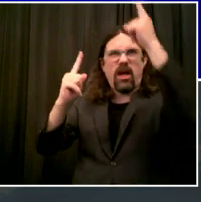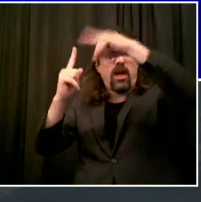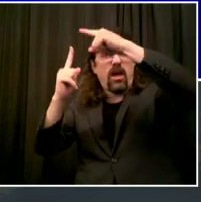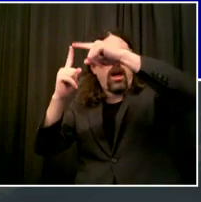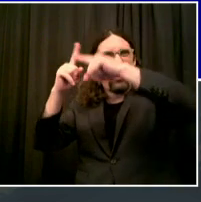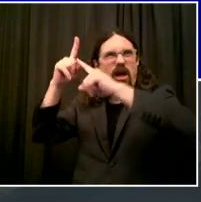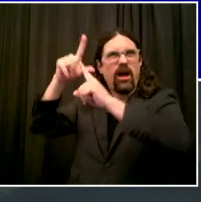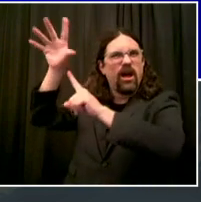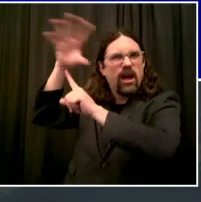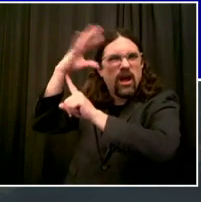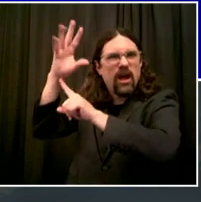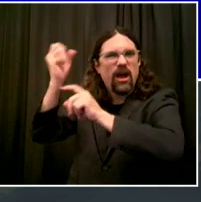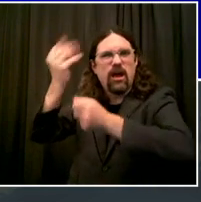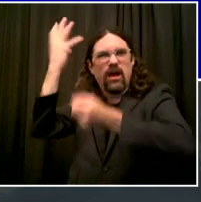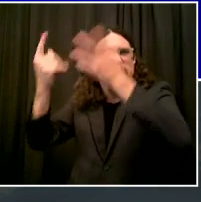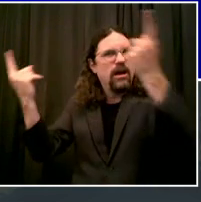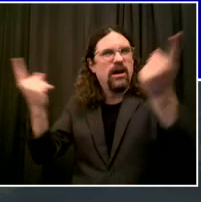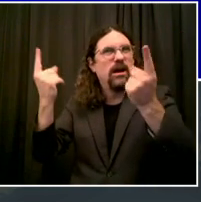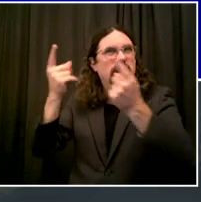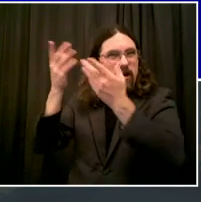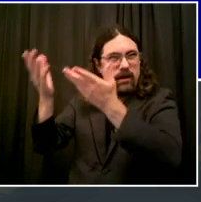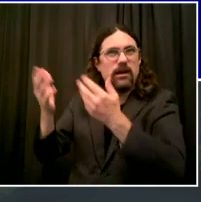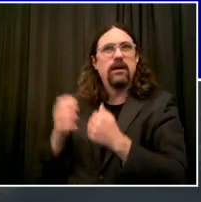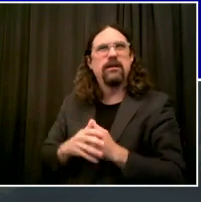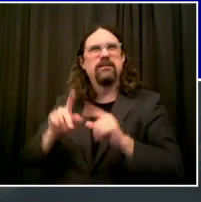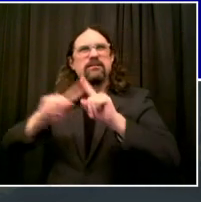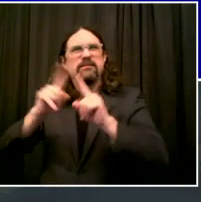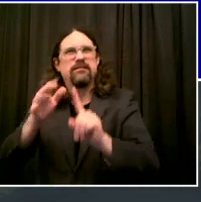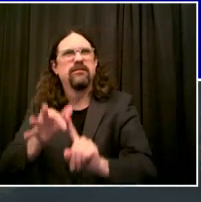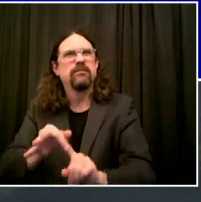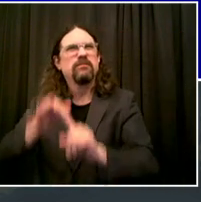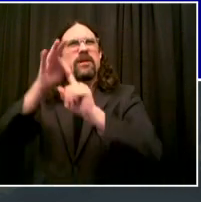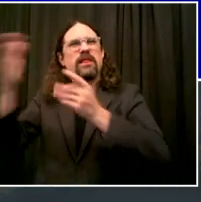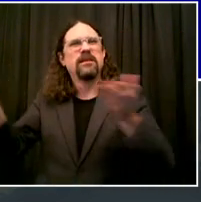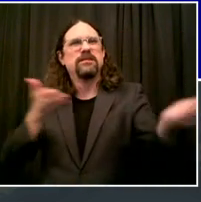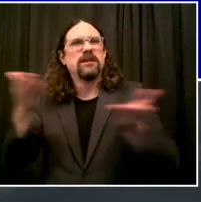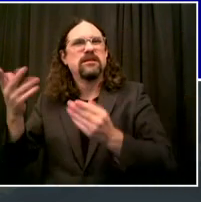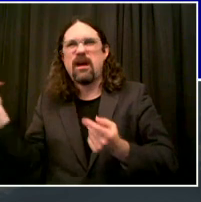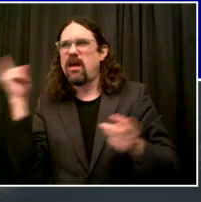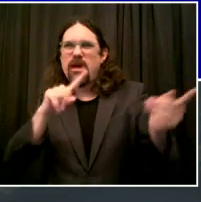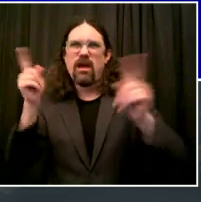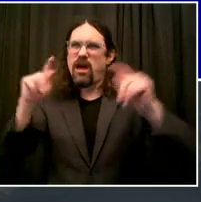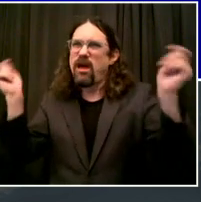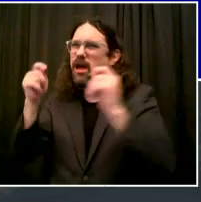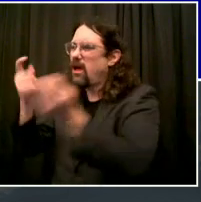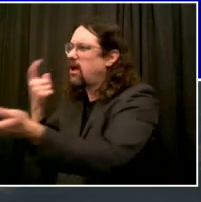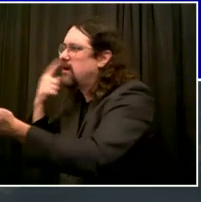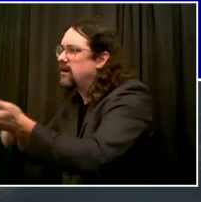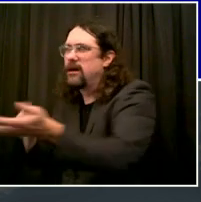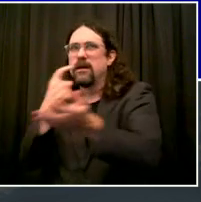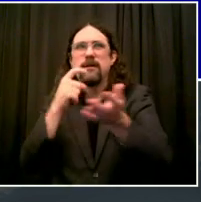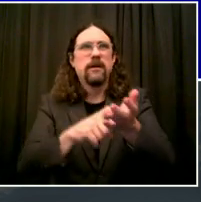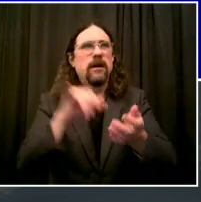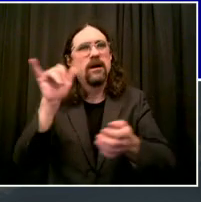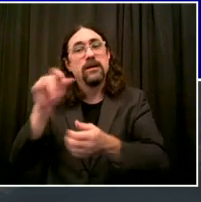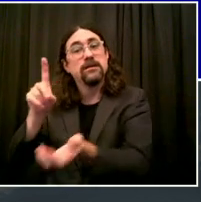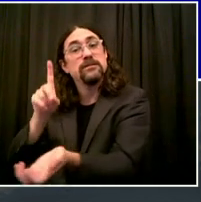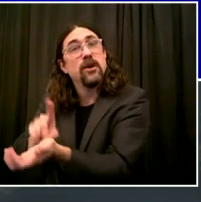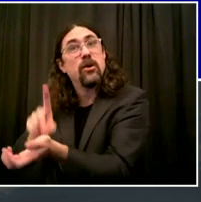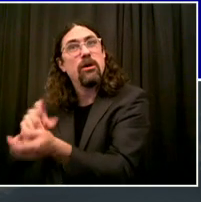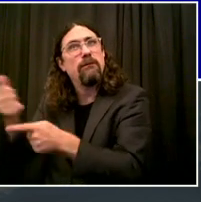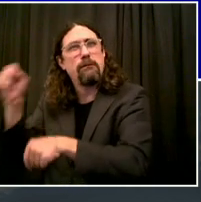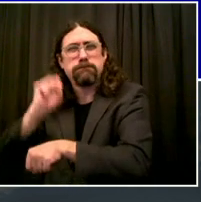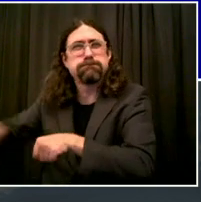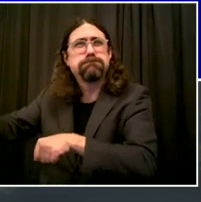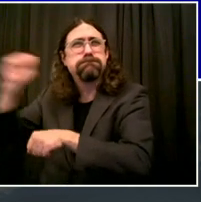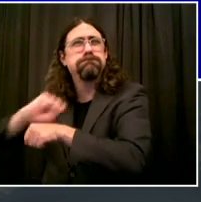this city come back, and something very special that night at the Empire State Building as well. So people will be able to see